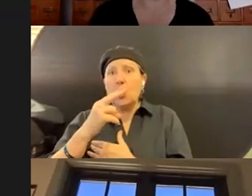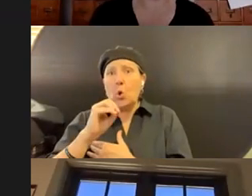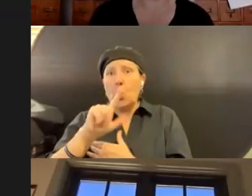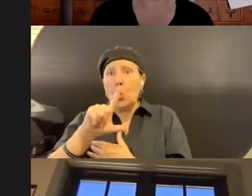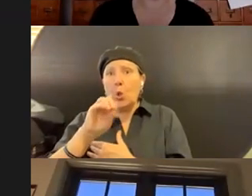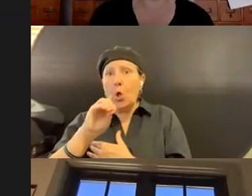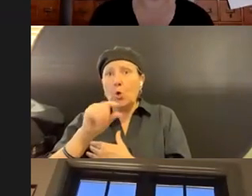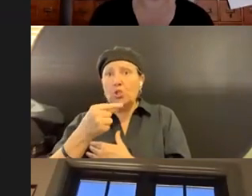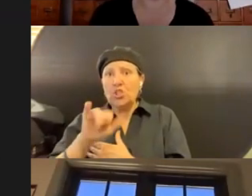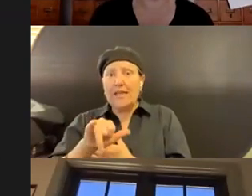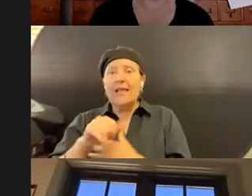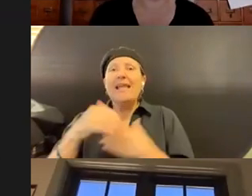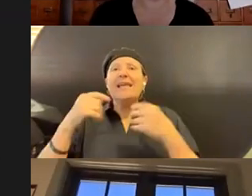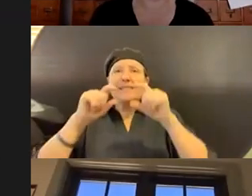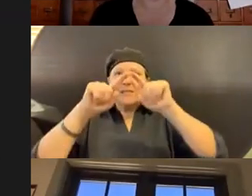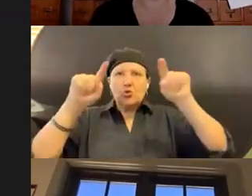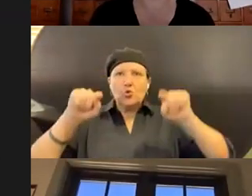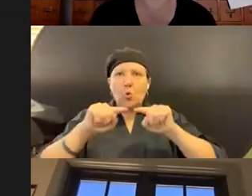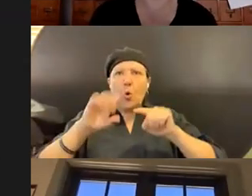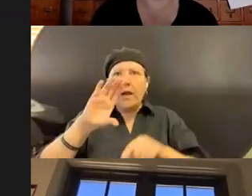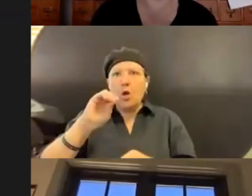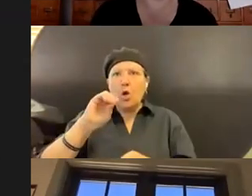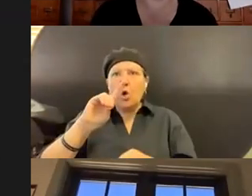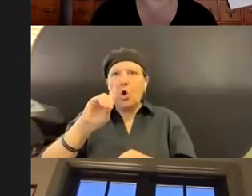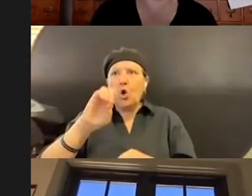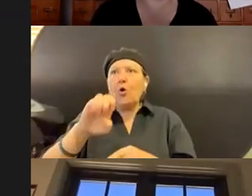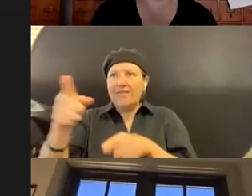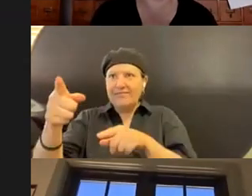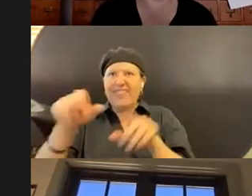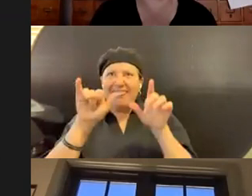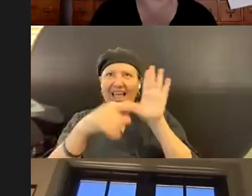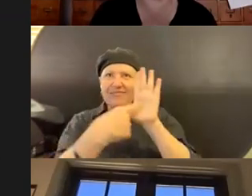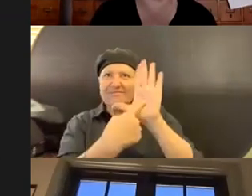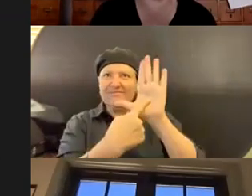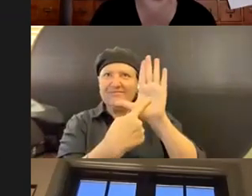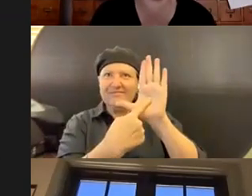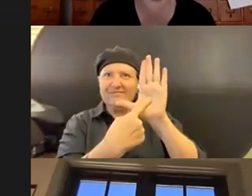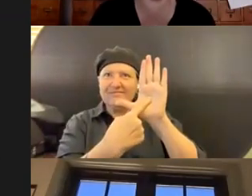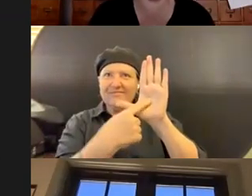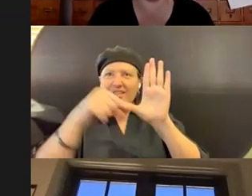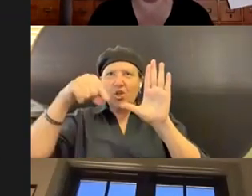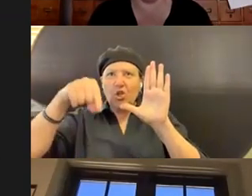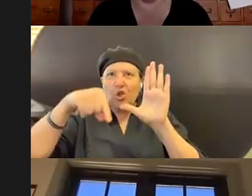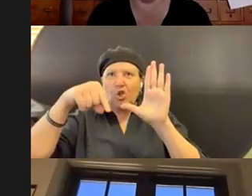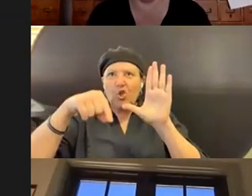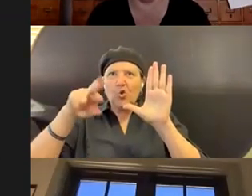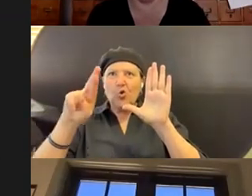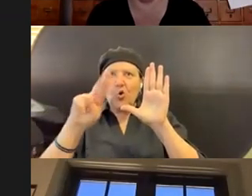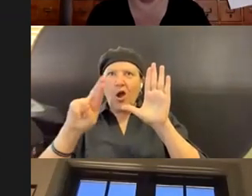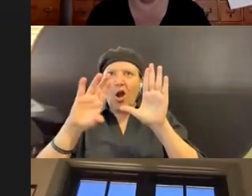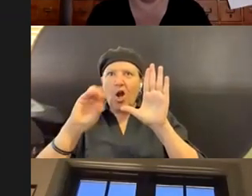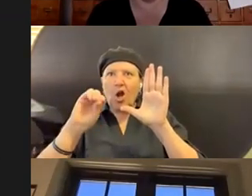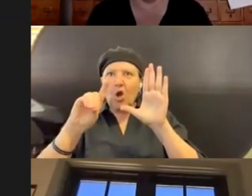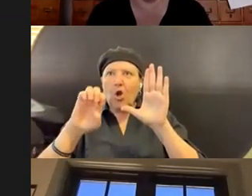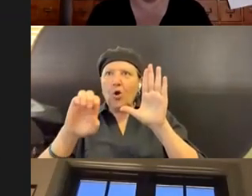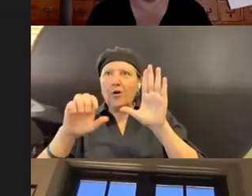square code that the students will be, oh, here's an example. So the kids will, by the way, that was Ms. Trevino. She's one